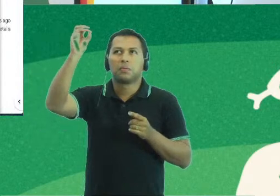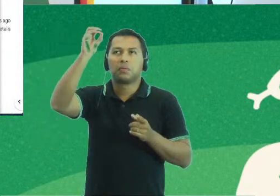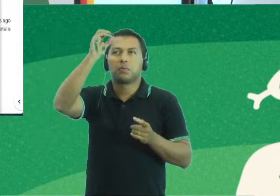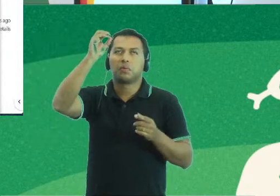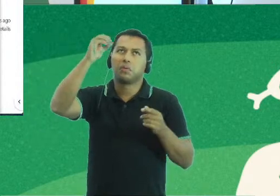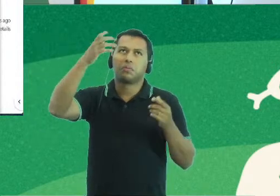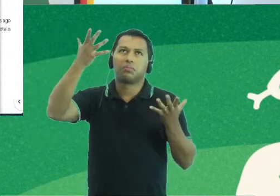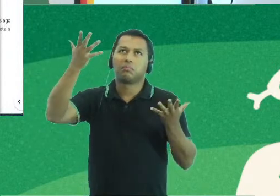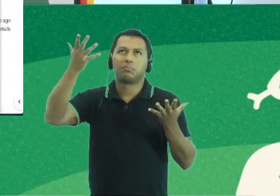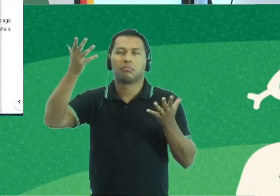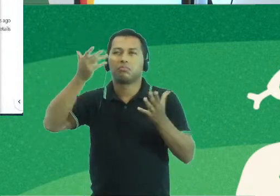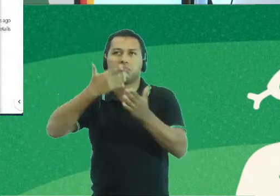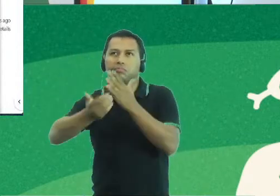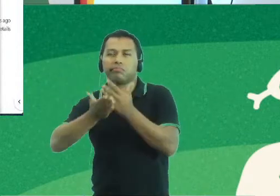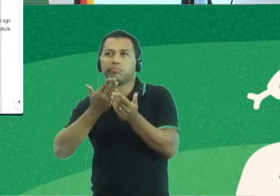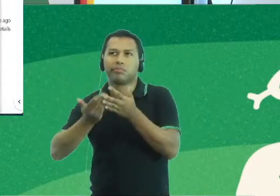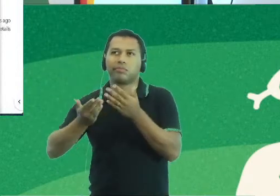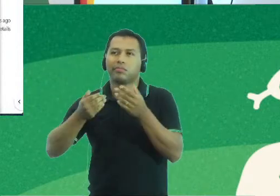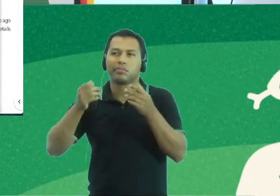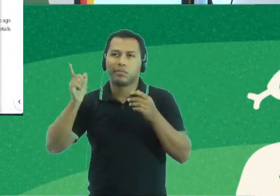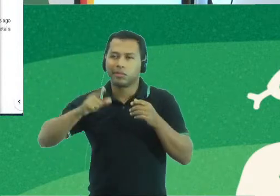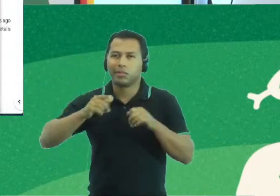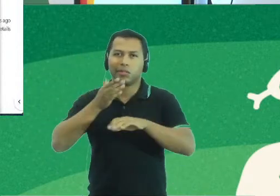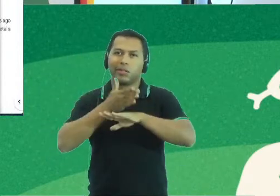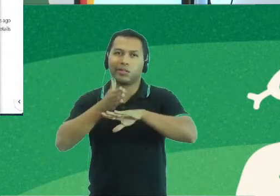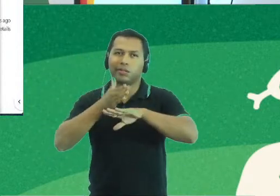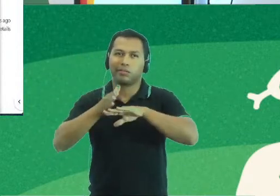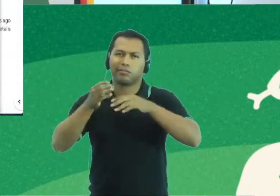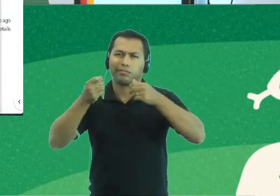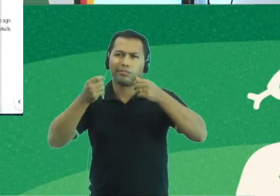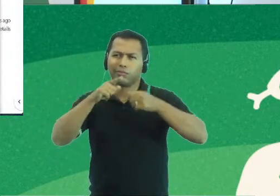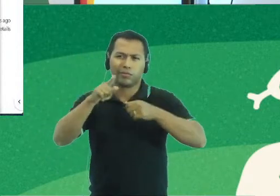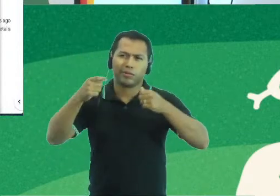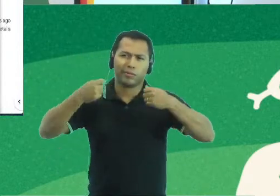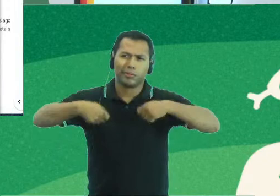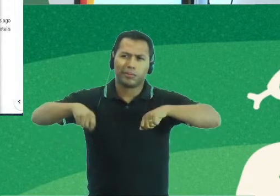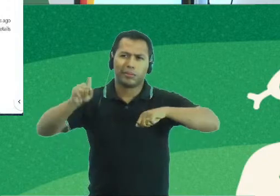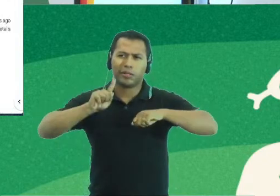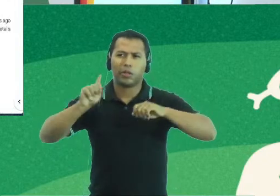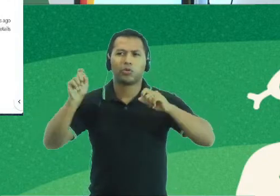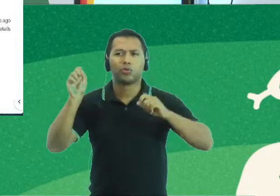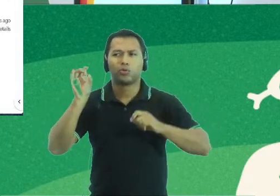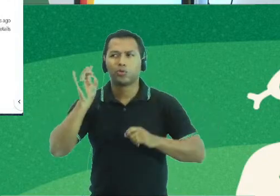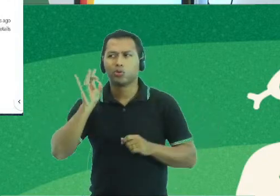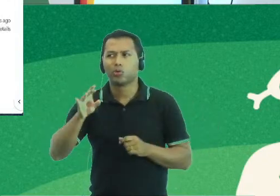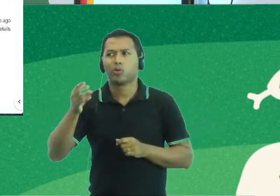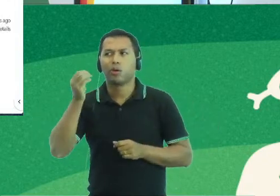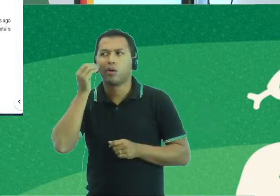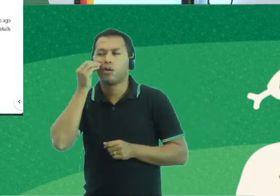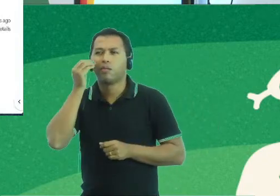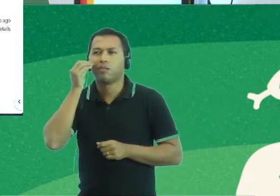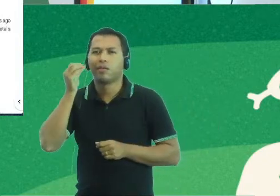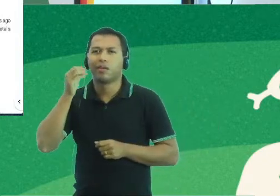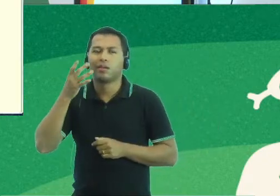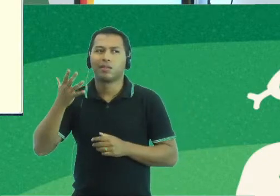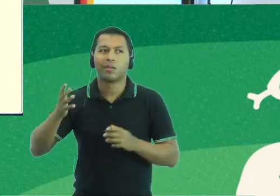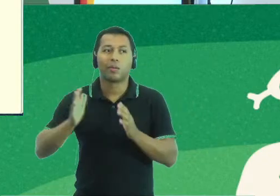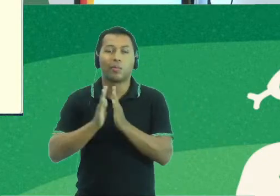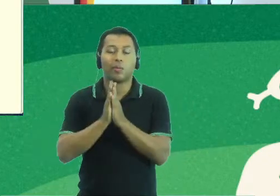stuff if you want. And I'll say, please tell me. And I'll send an email here, and I'll see if anything comes